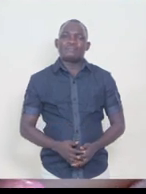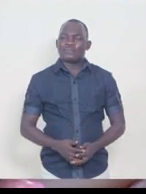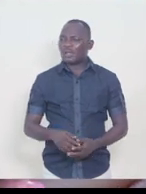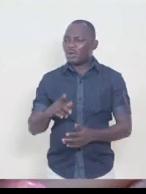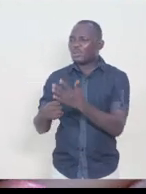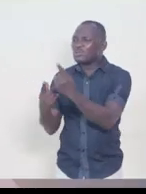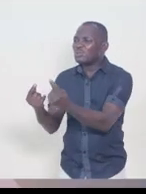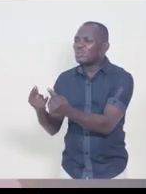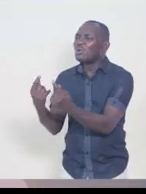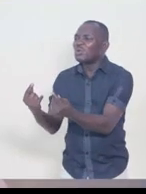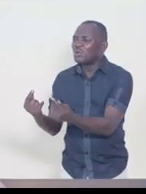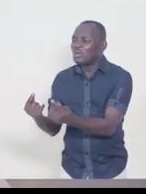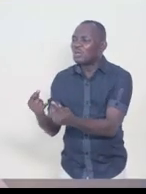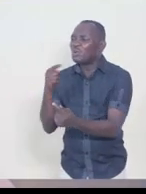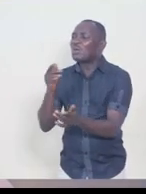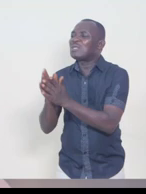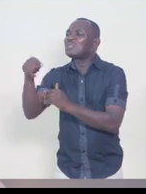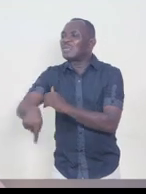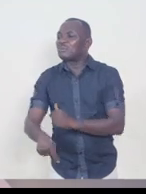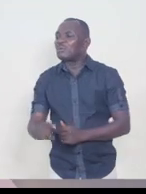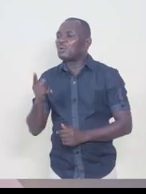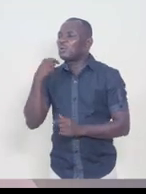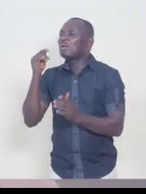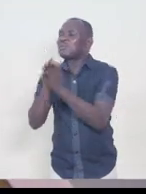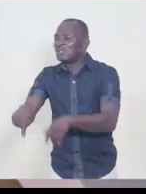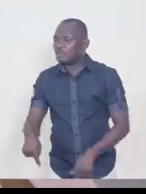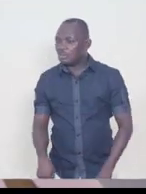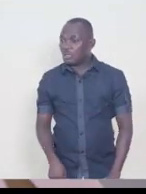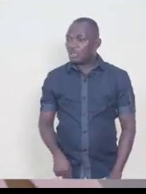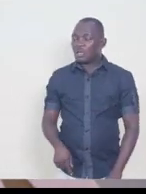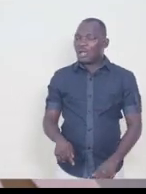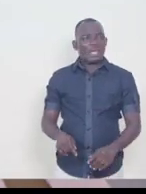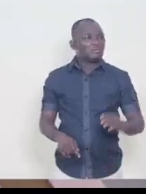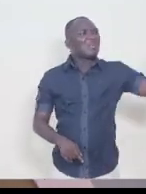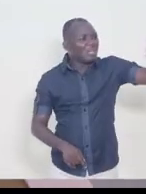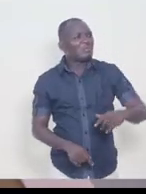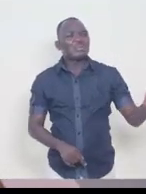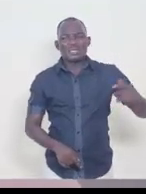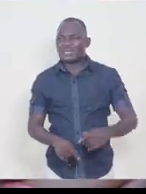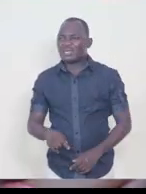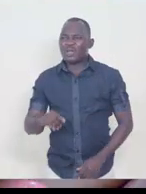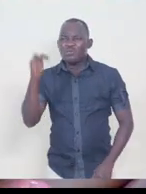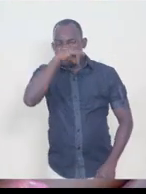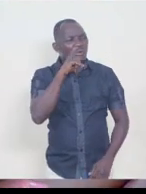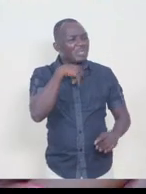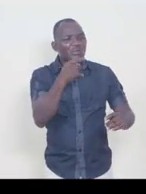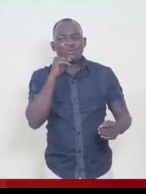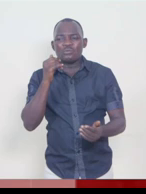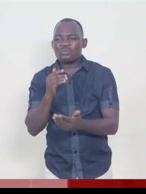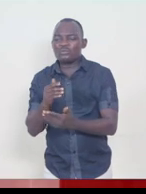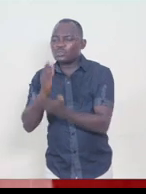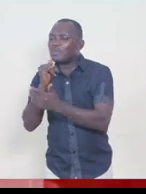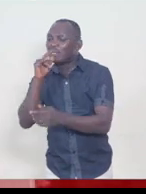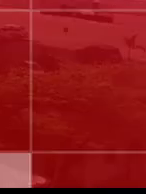What are you doing here? And who let you in? See, patience. Foolish girl, have I not warned you?